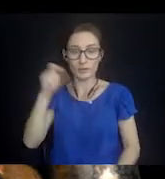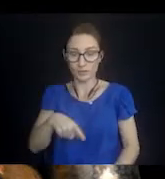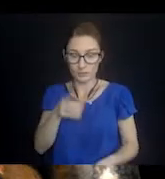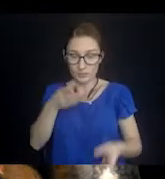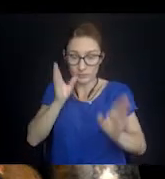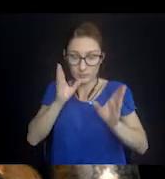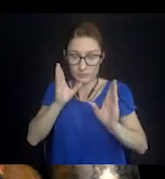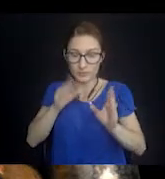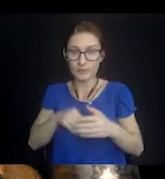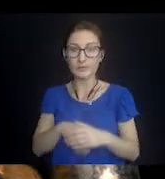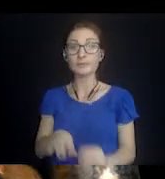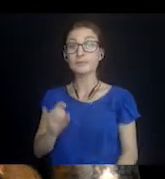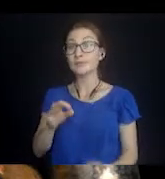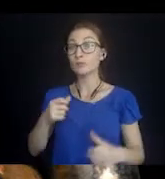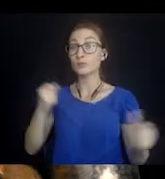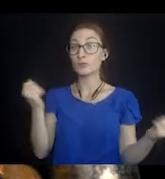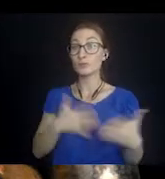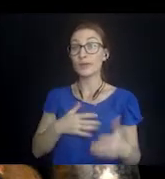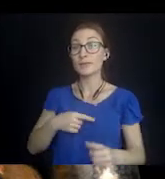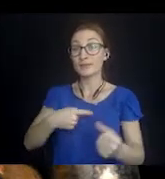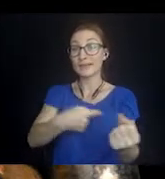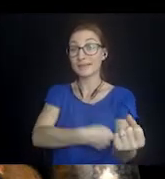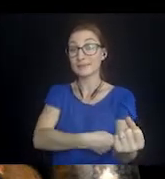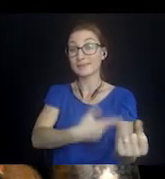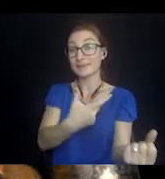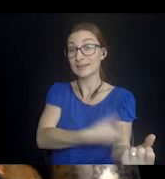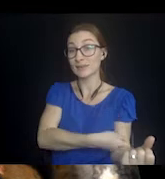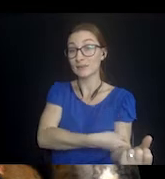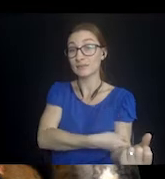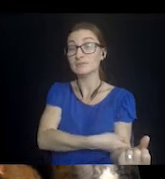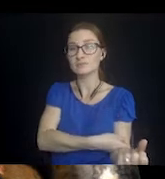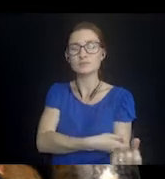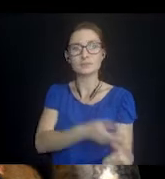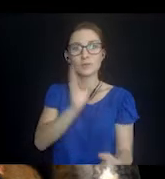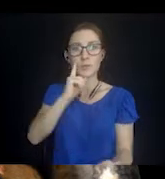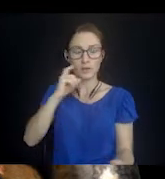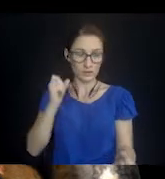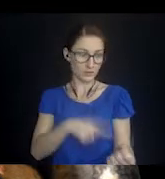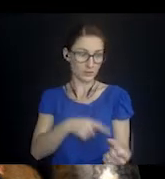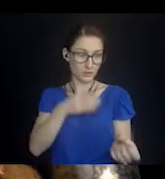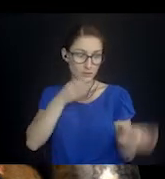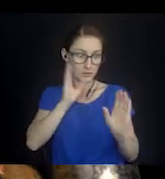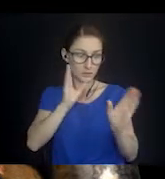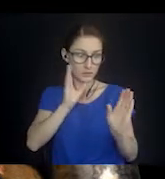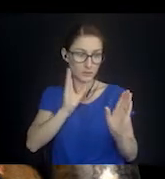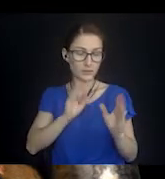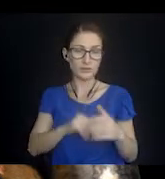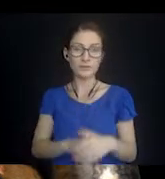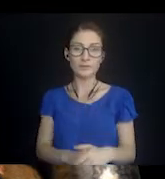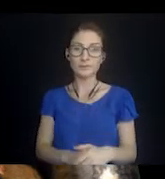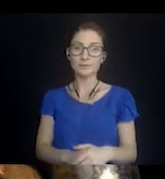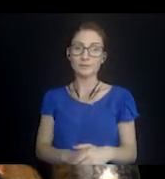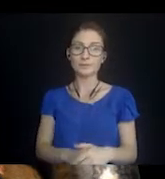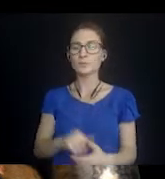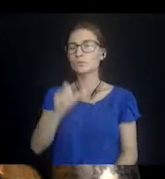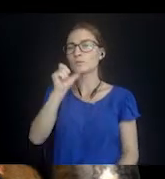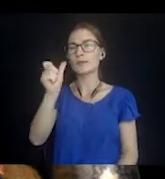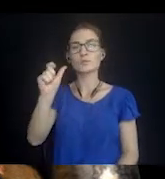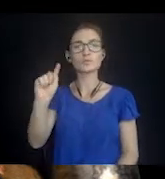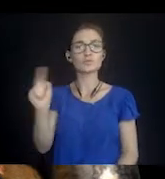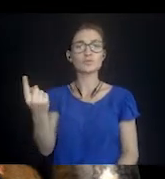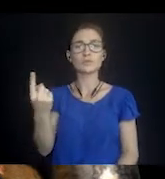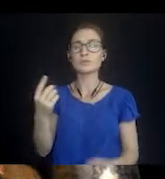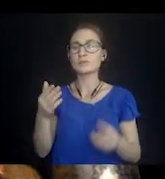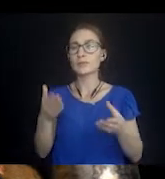have a fear of heights, that will grab your attention. If you're afraid of needles and about to get a vaccination, that will grab